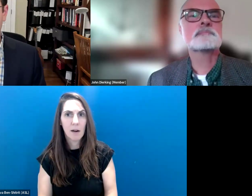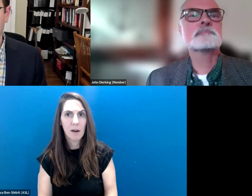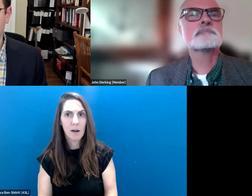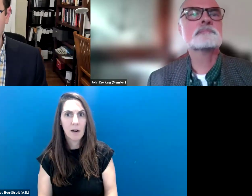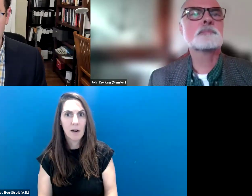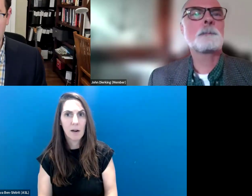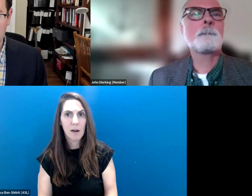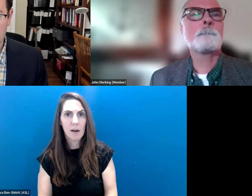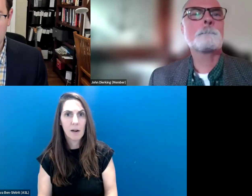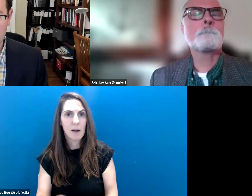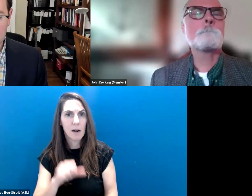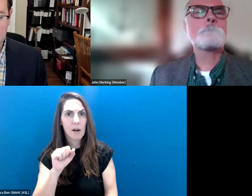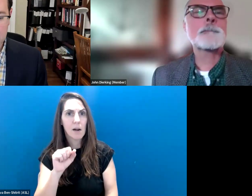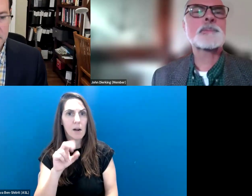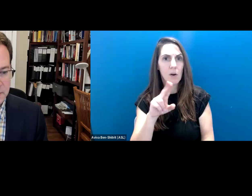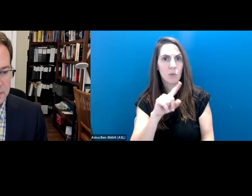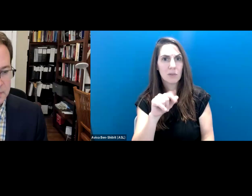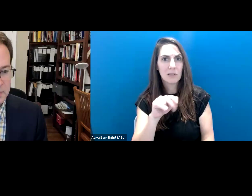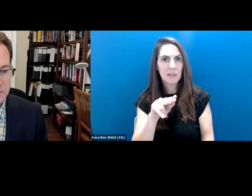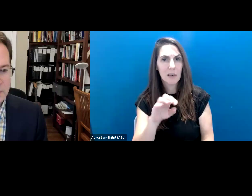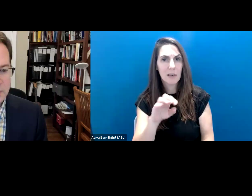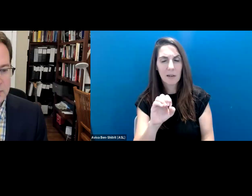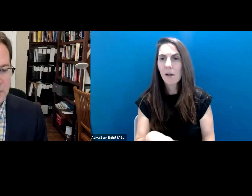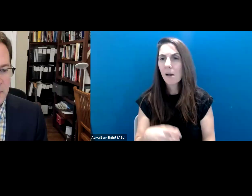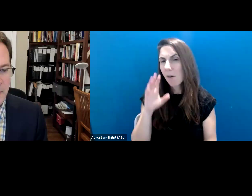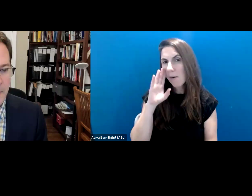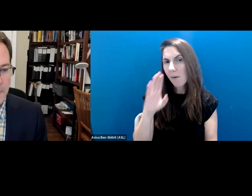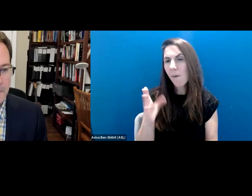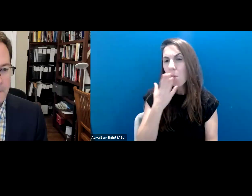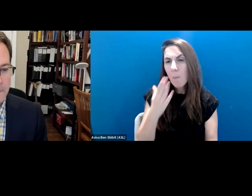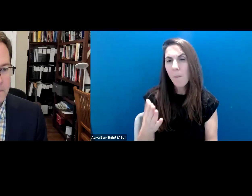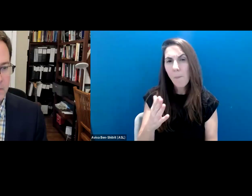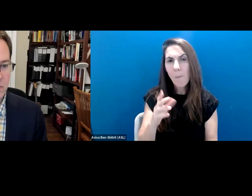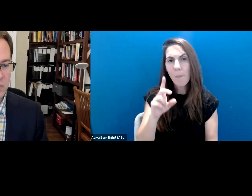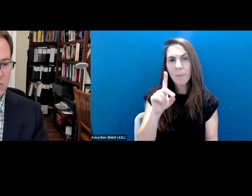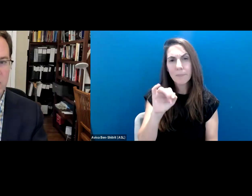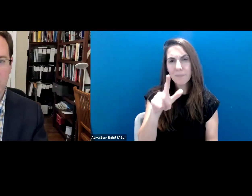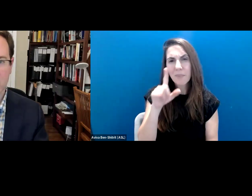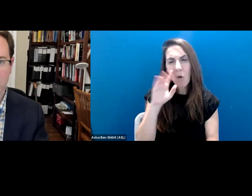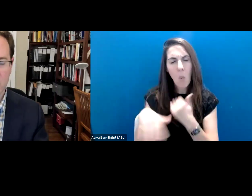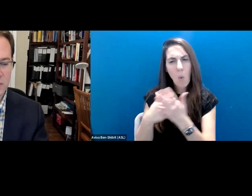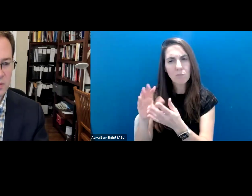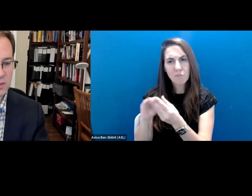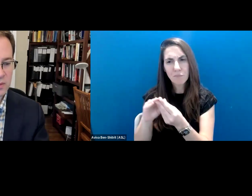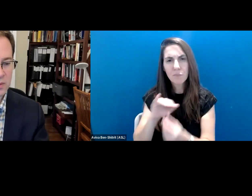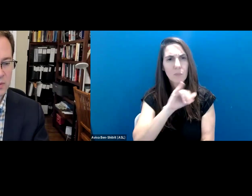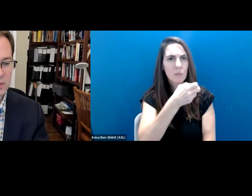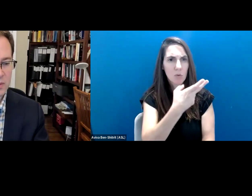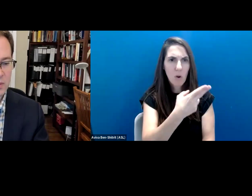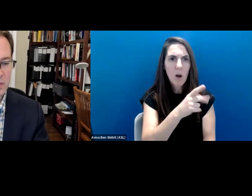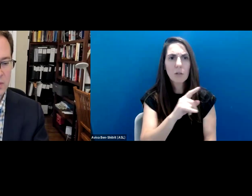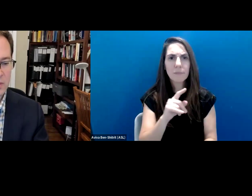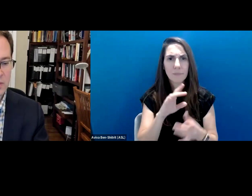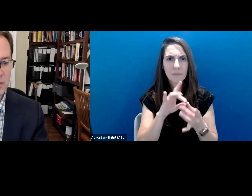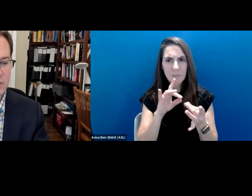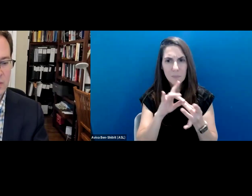Okay. Suzanne. Hi, thanks, Daniel, for all of that. And Josh's comments, the conversation I